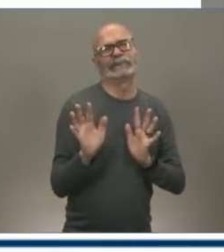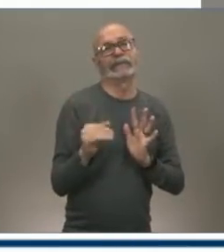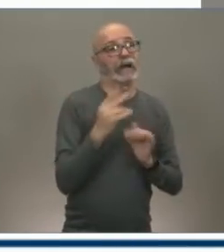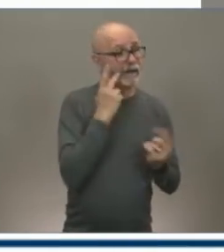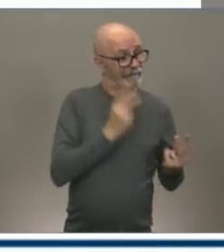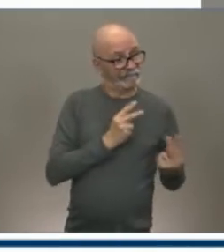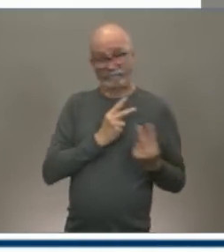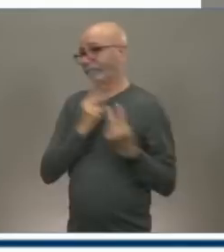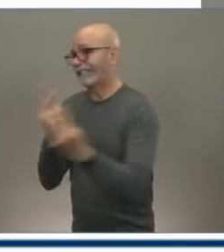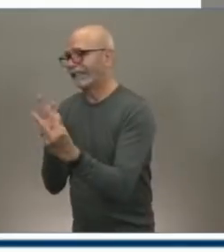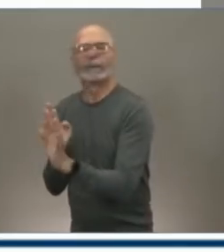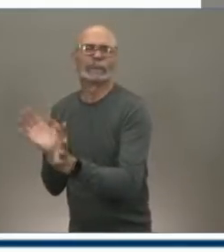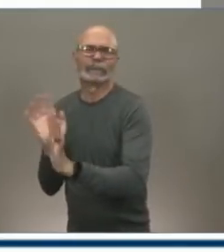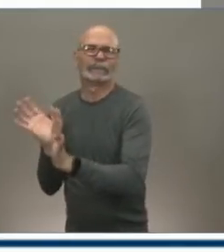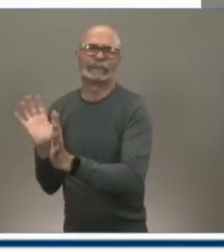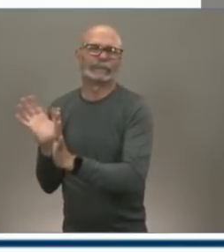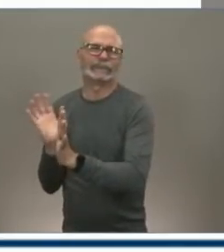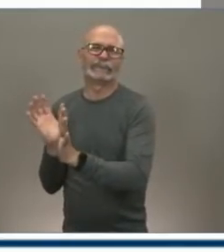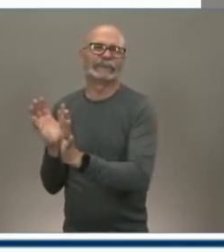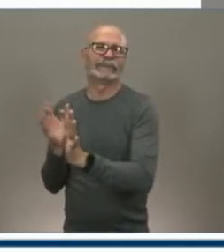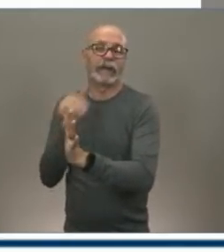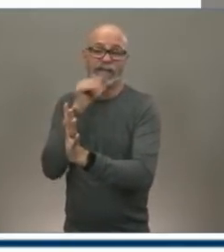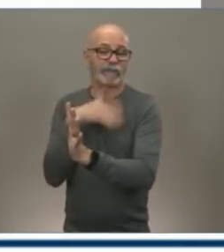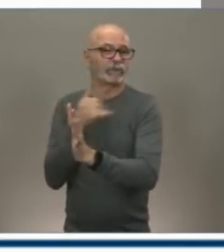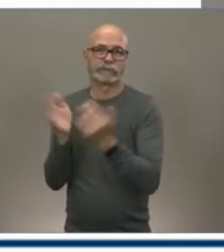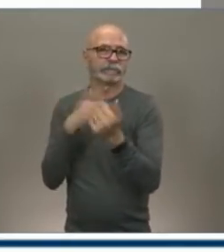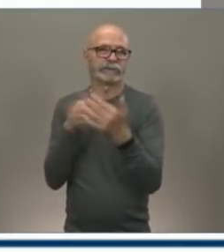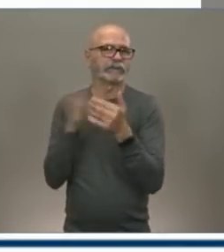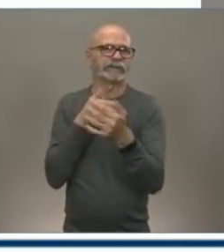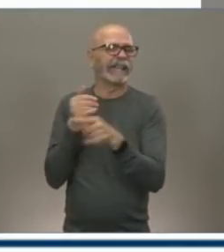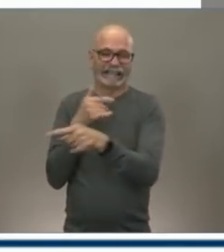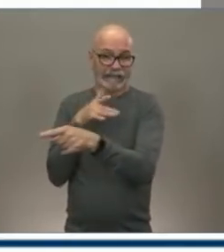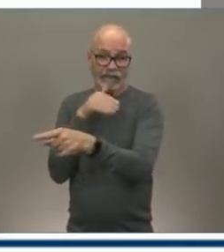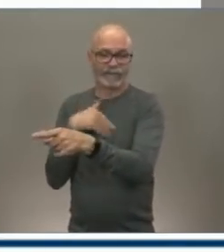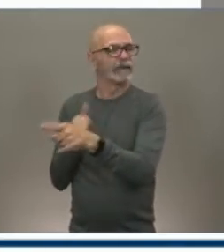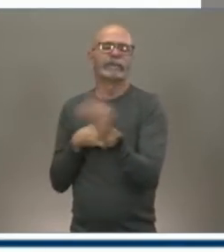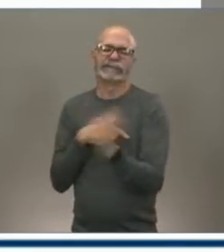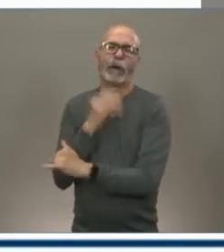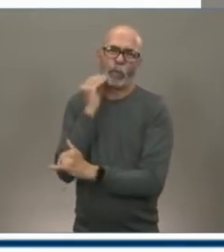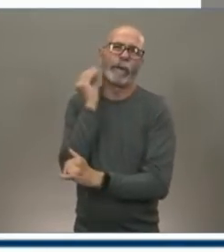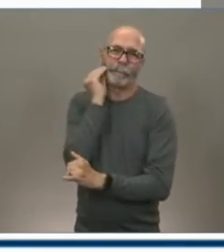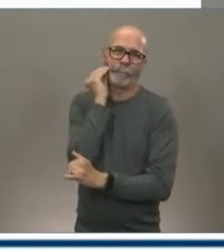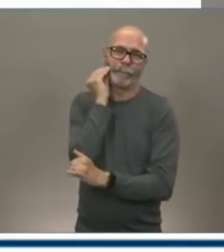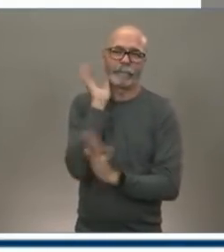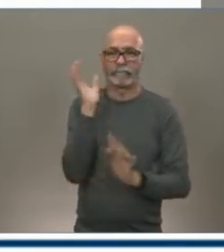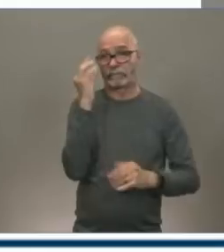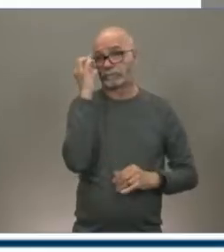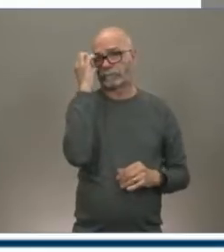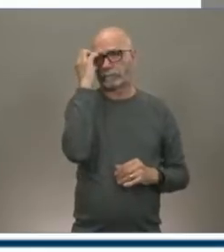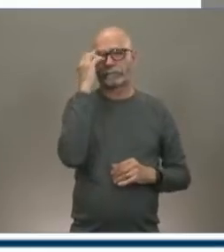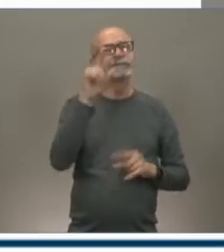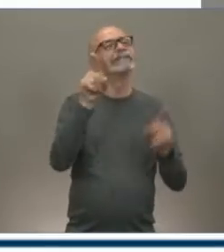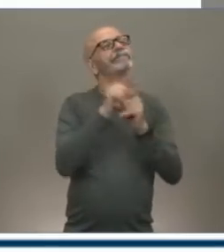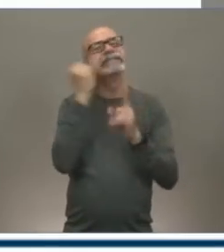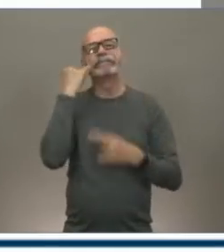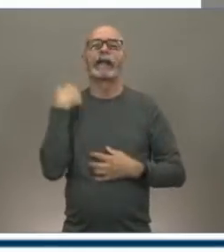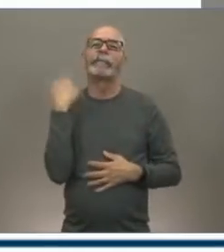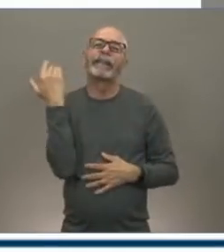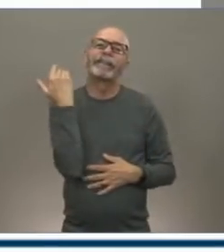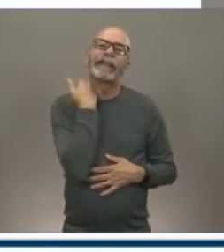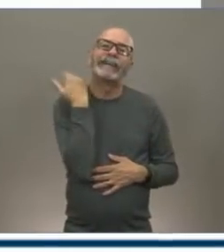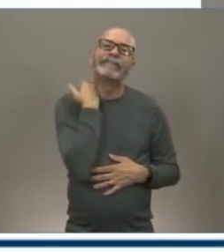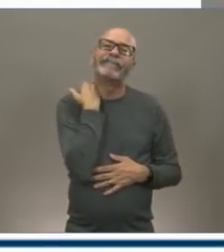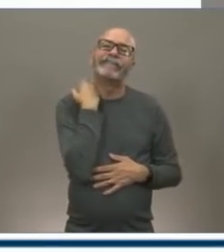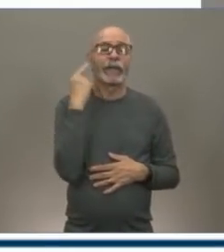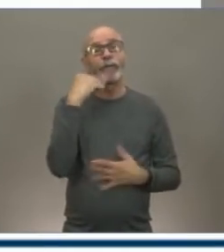unwell. And also being careful about, as we said, around Thanksgiving, around serving food. You need to